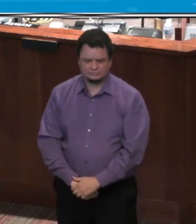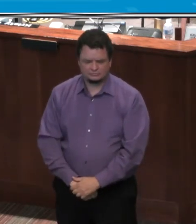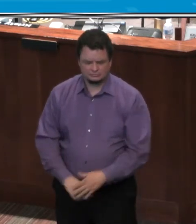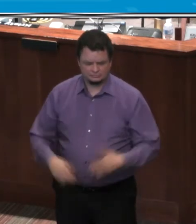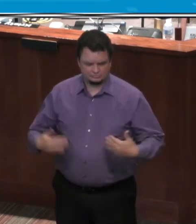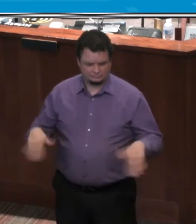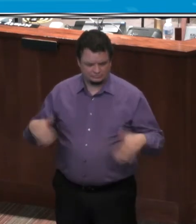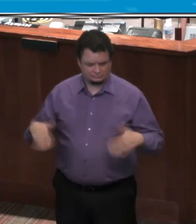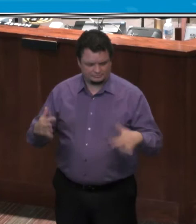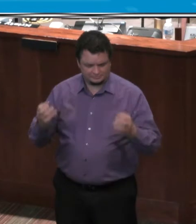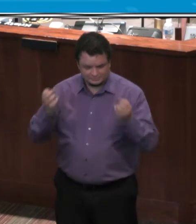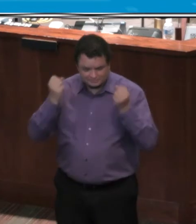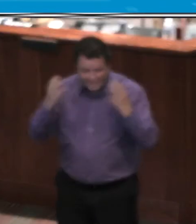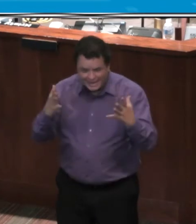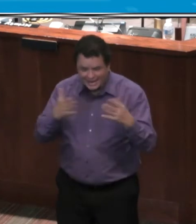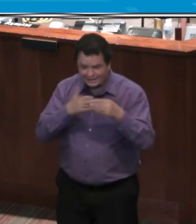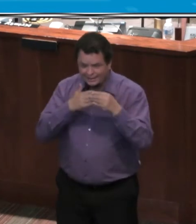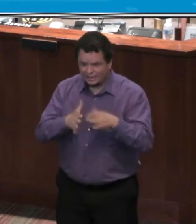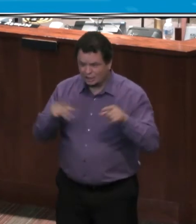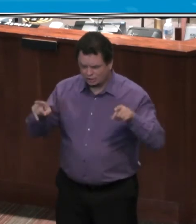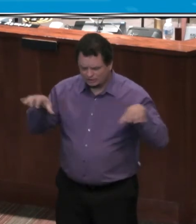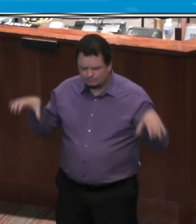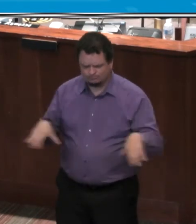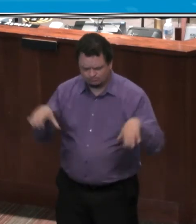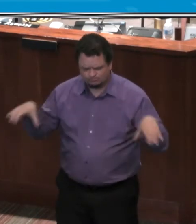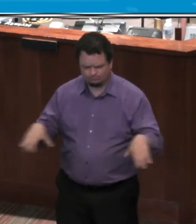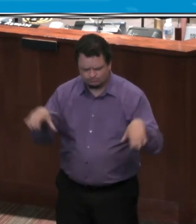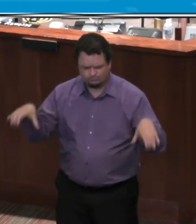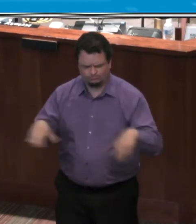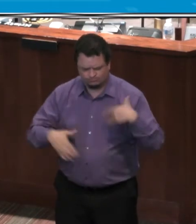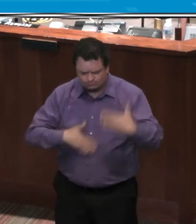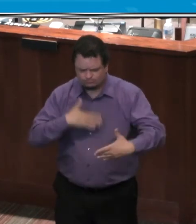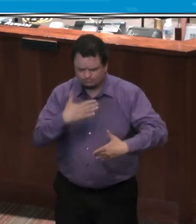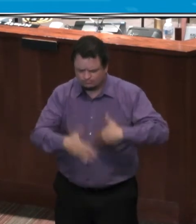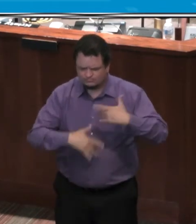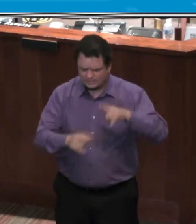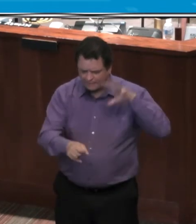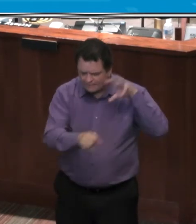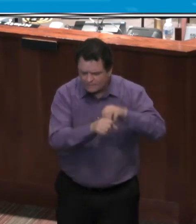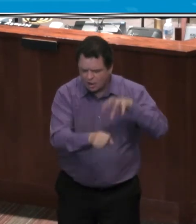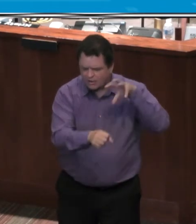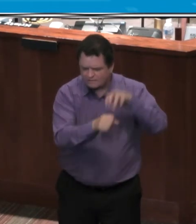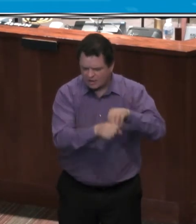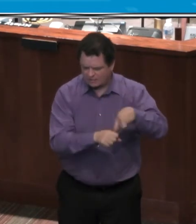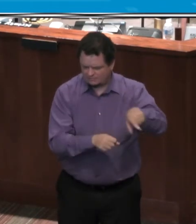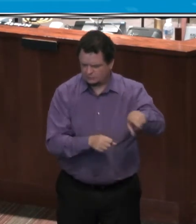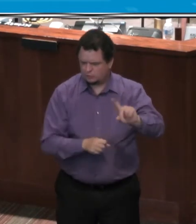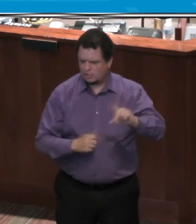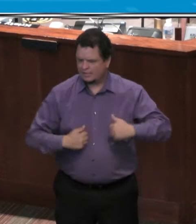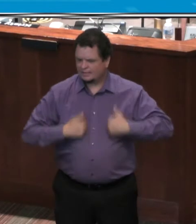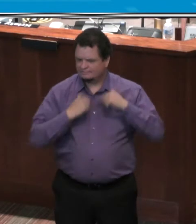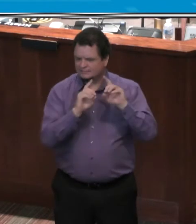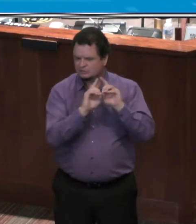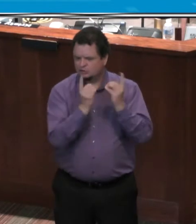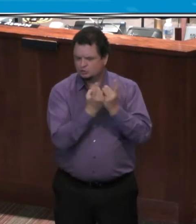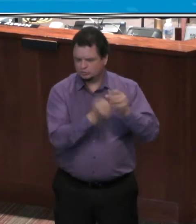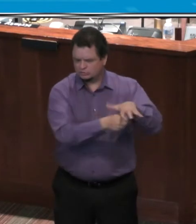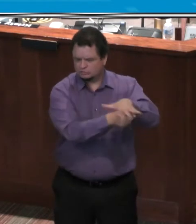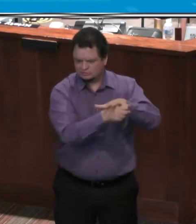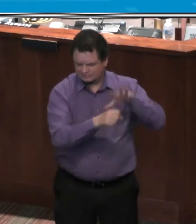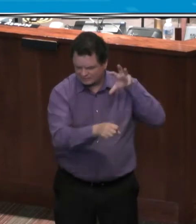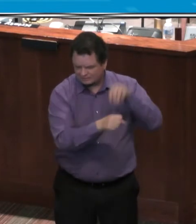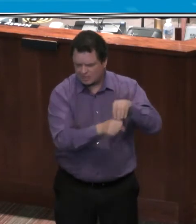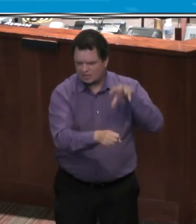this process that live in the district. And we do have a long way to go. And so,